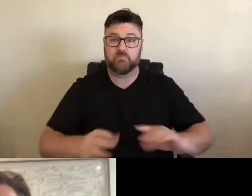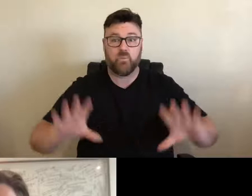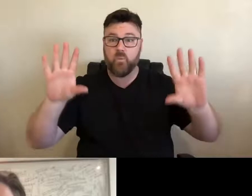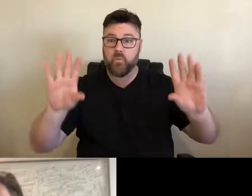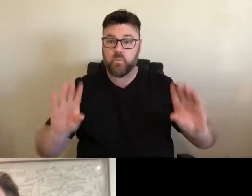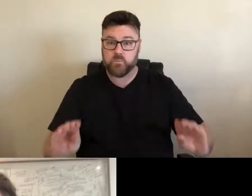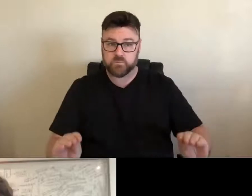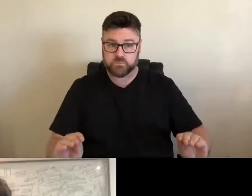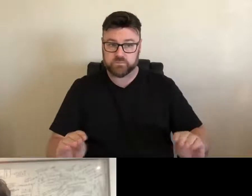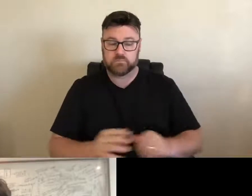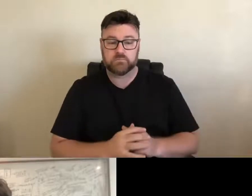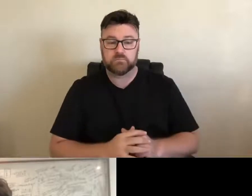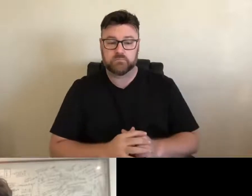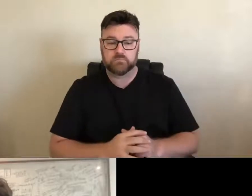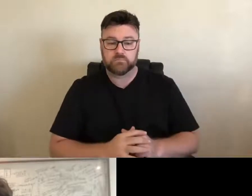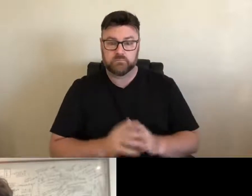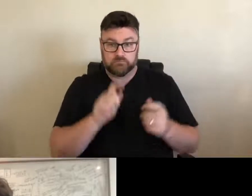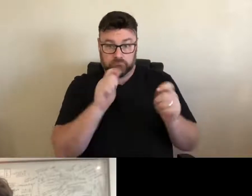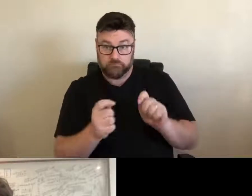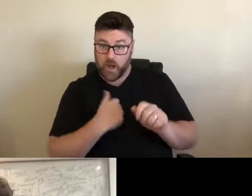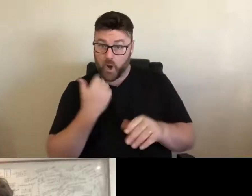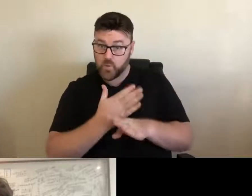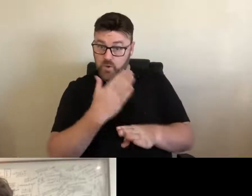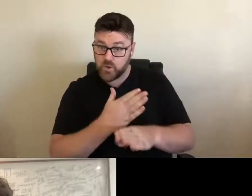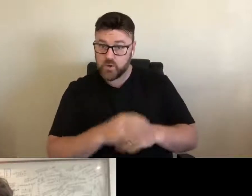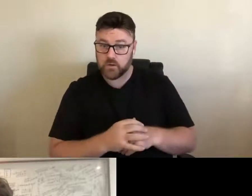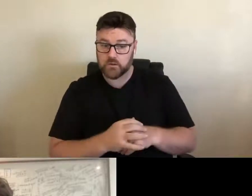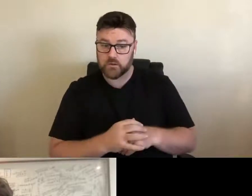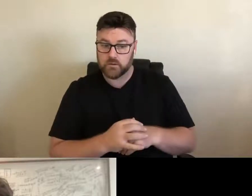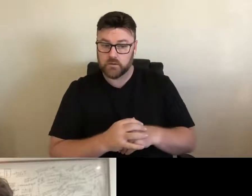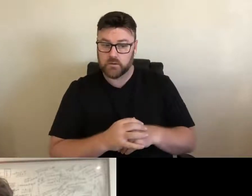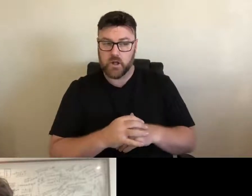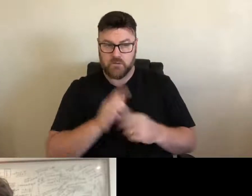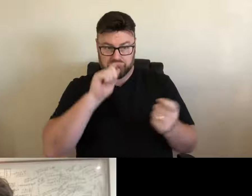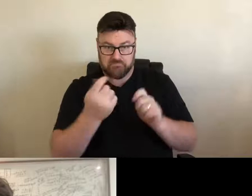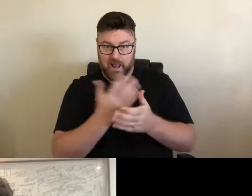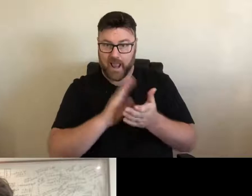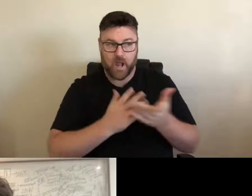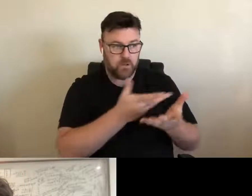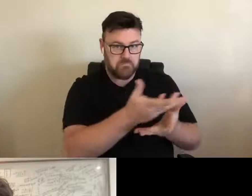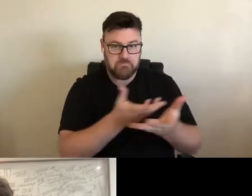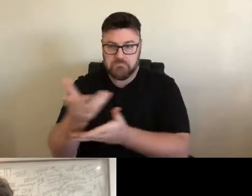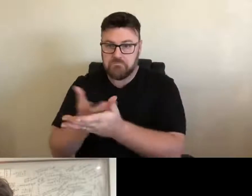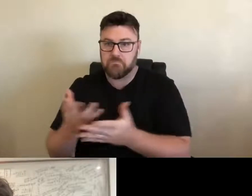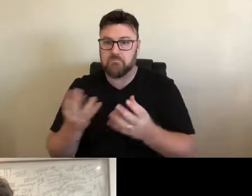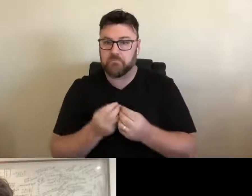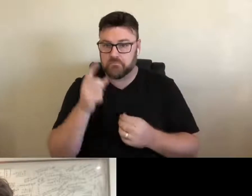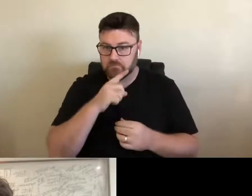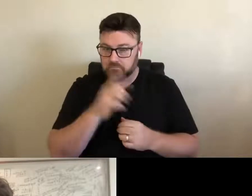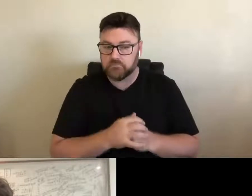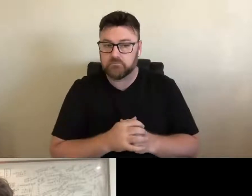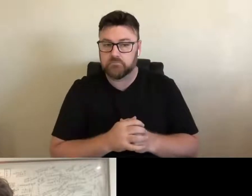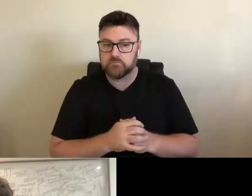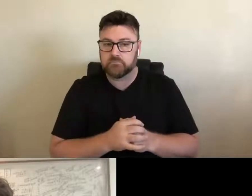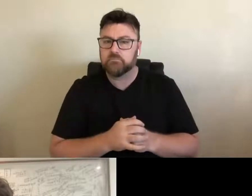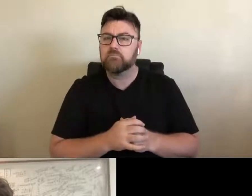to alter where and how we work, and to reconsider the ways in which we interact. This slowing down and imagining is something